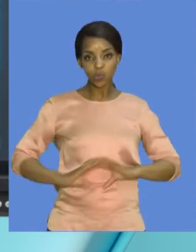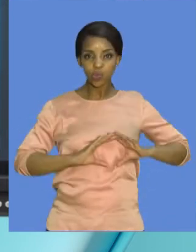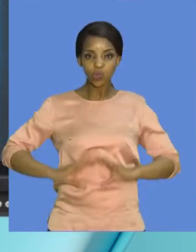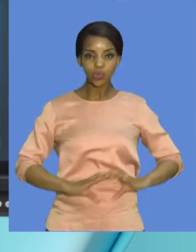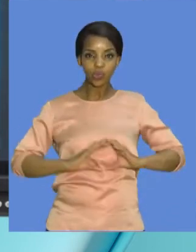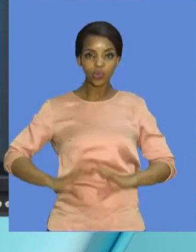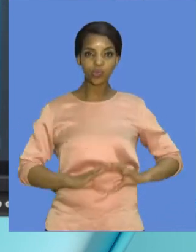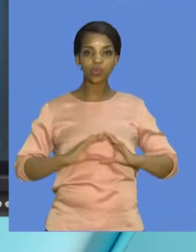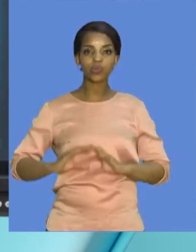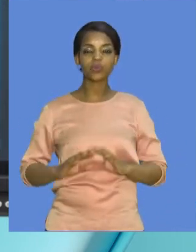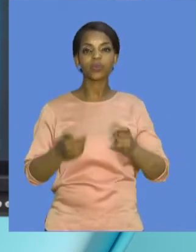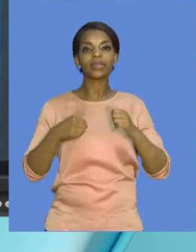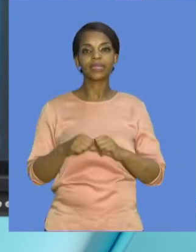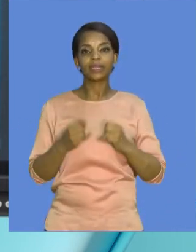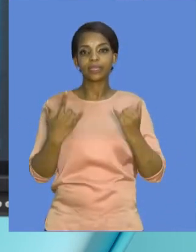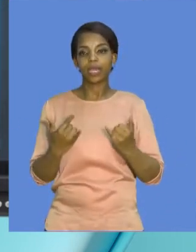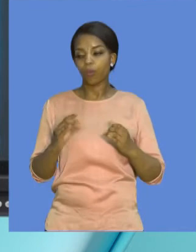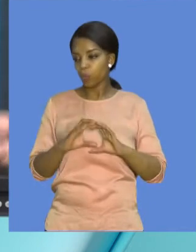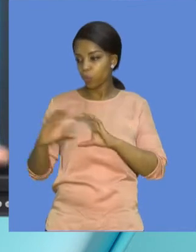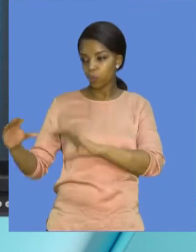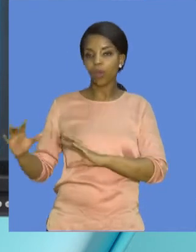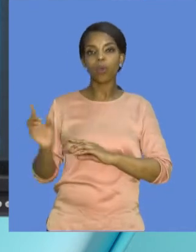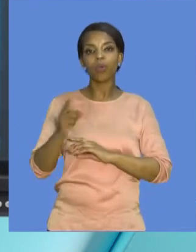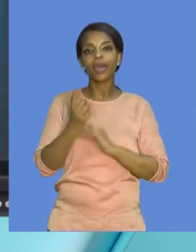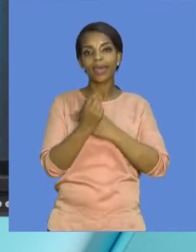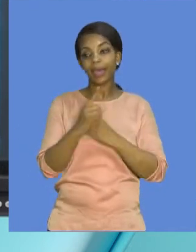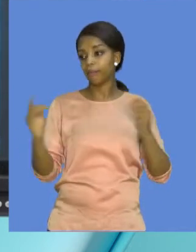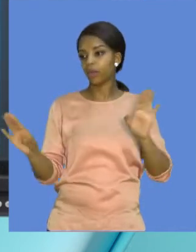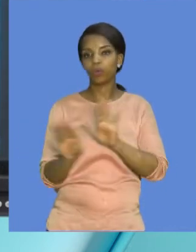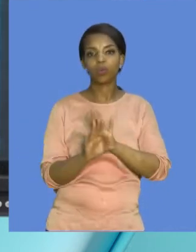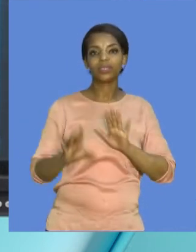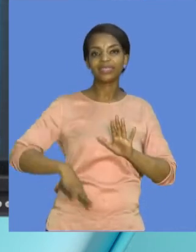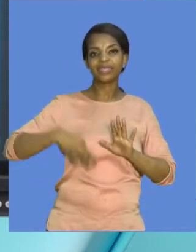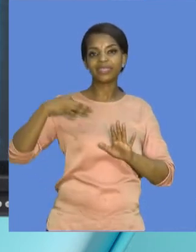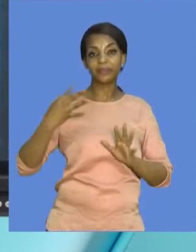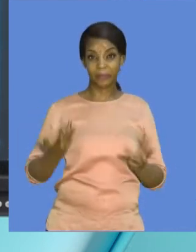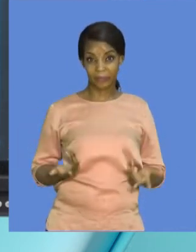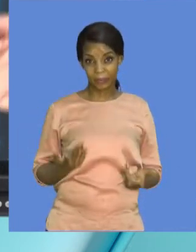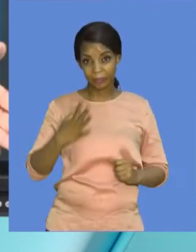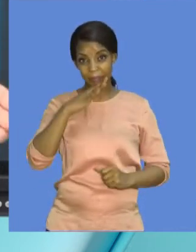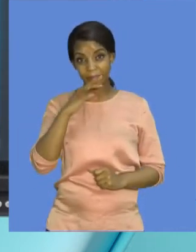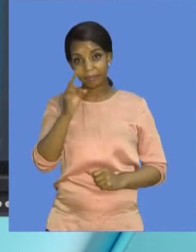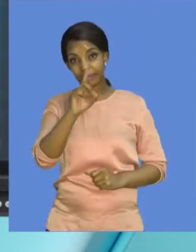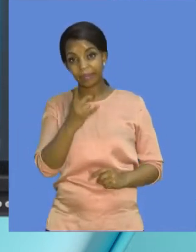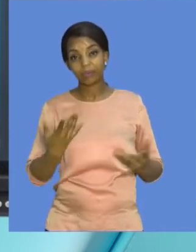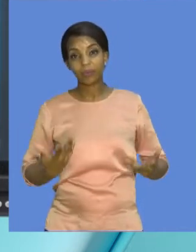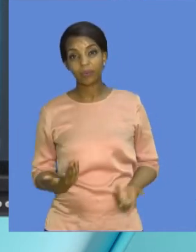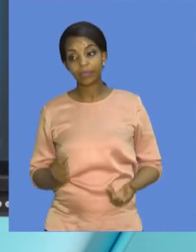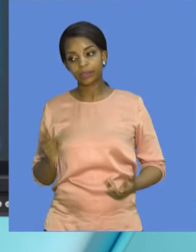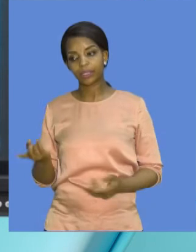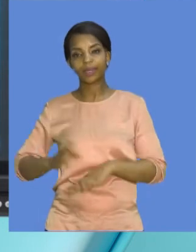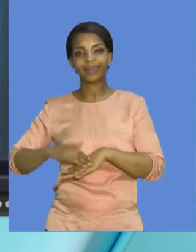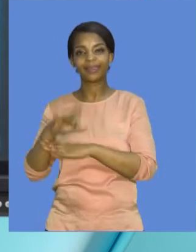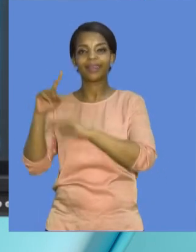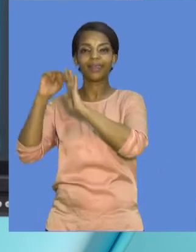charges end up interacting with each other. What we already know is that positive and positive, they repel, while positive